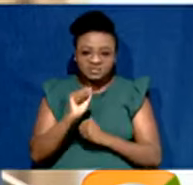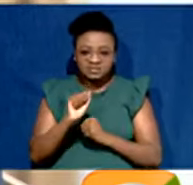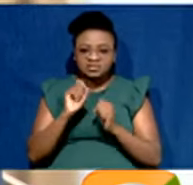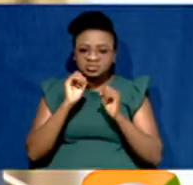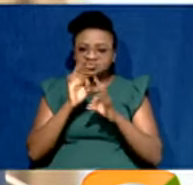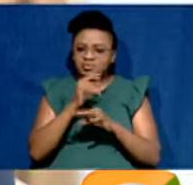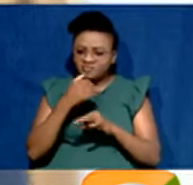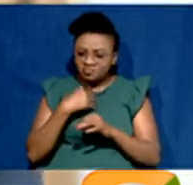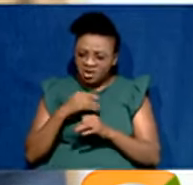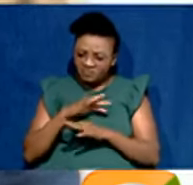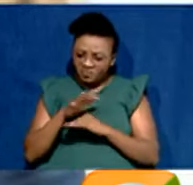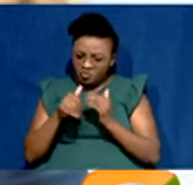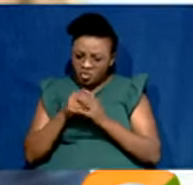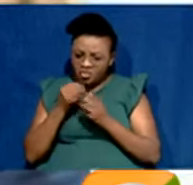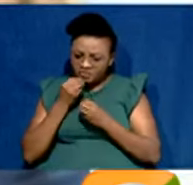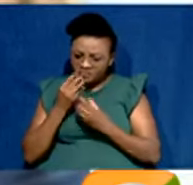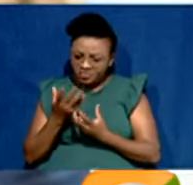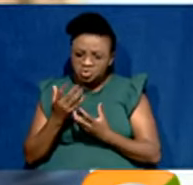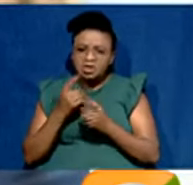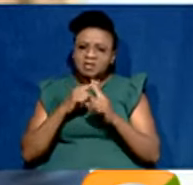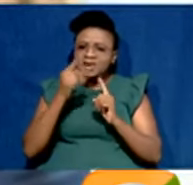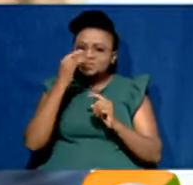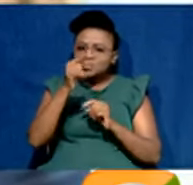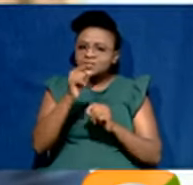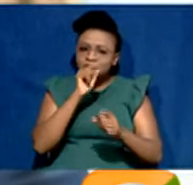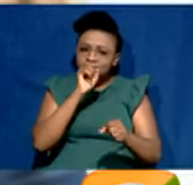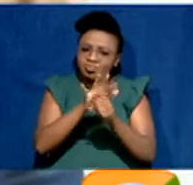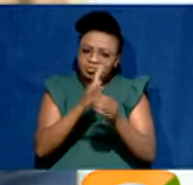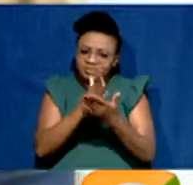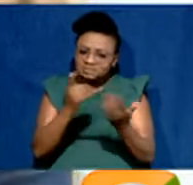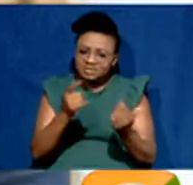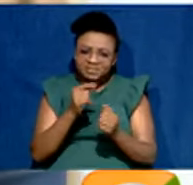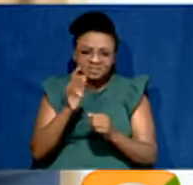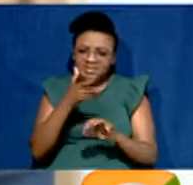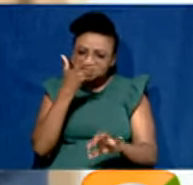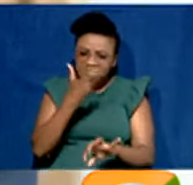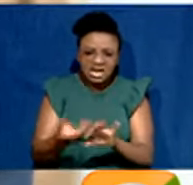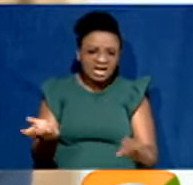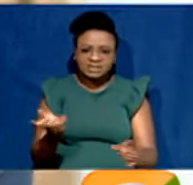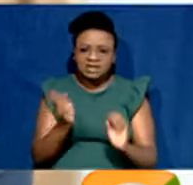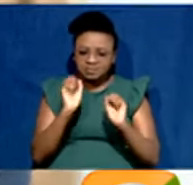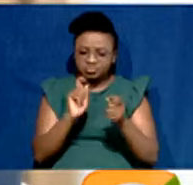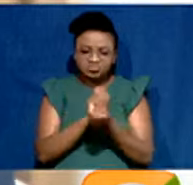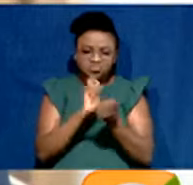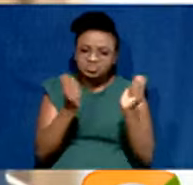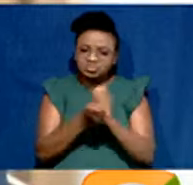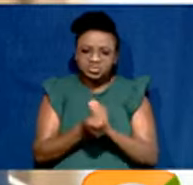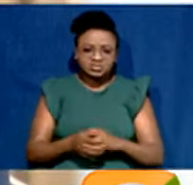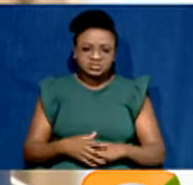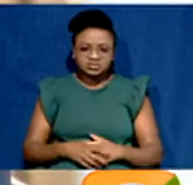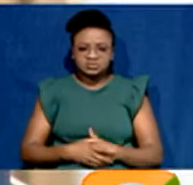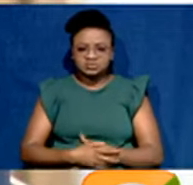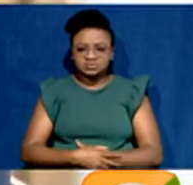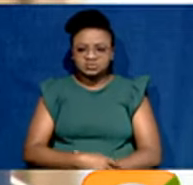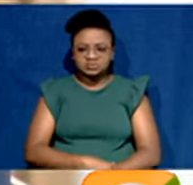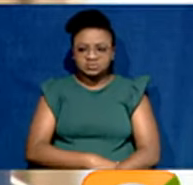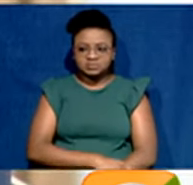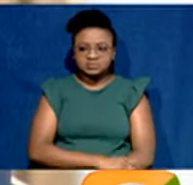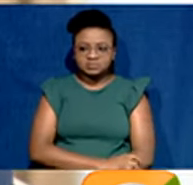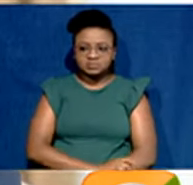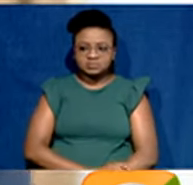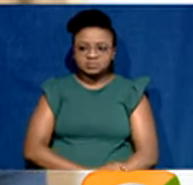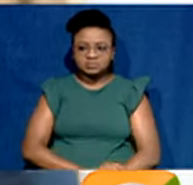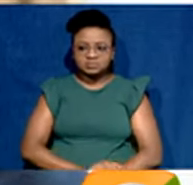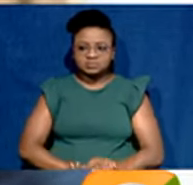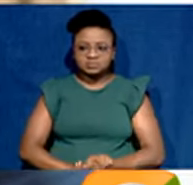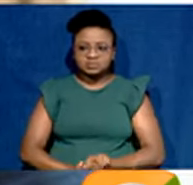information, why then promise something that was also bound to the changes in the global economy? You see,